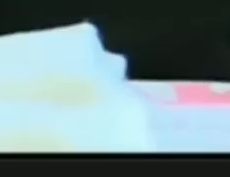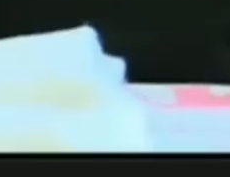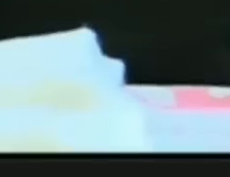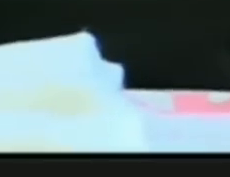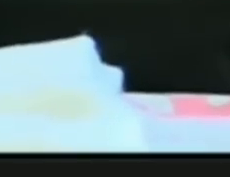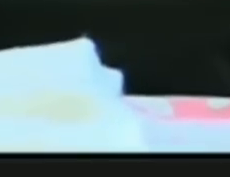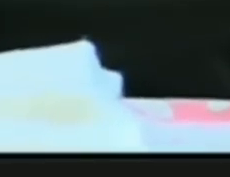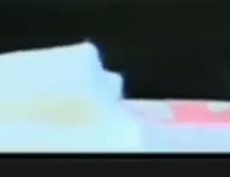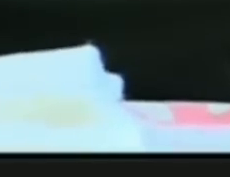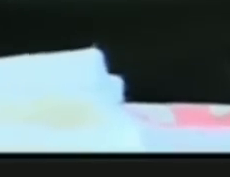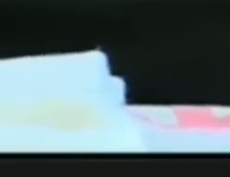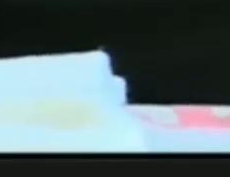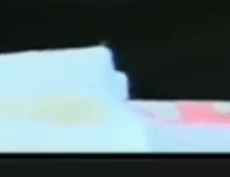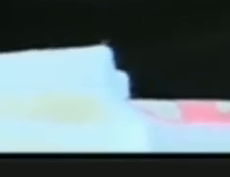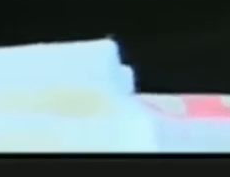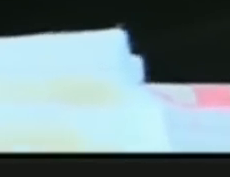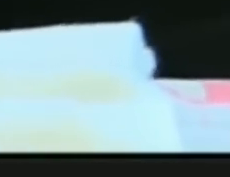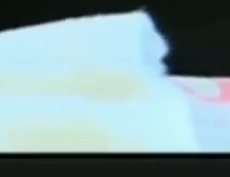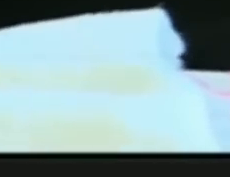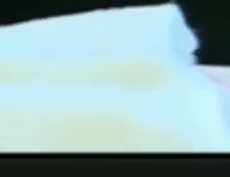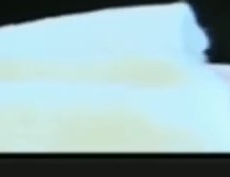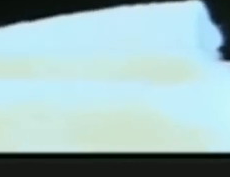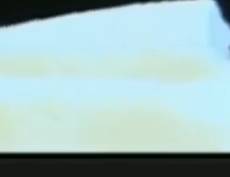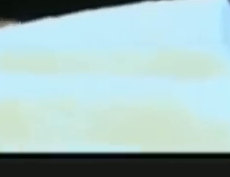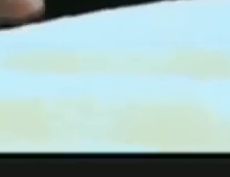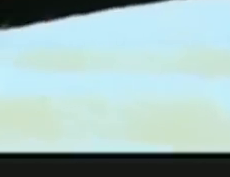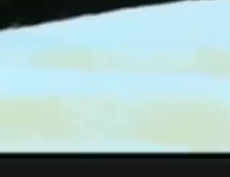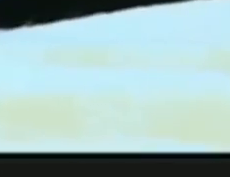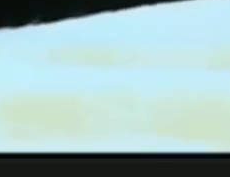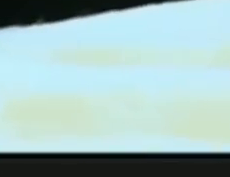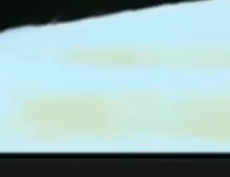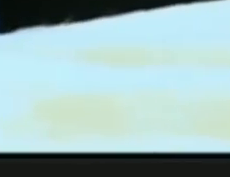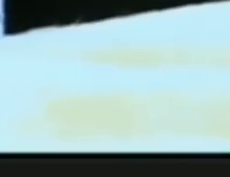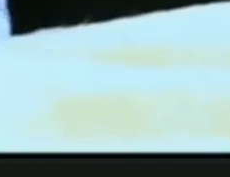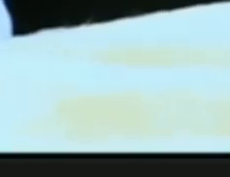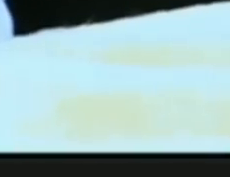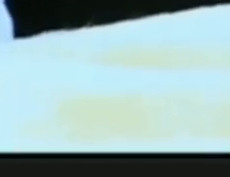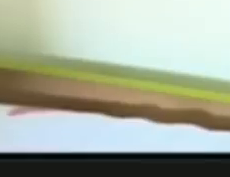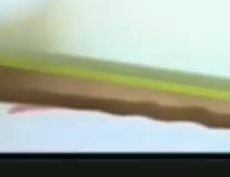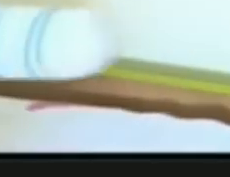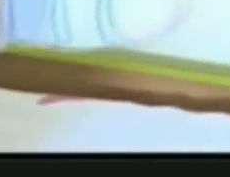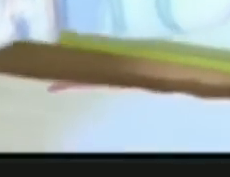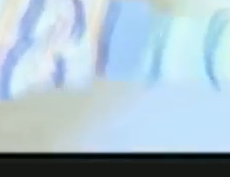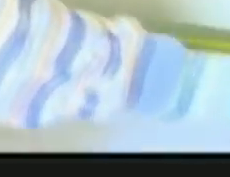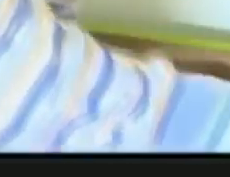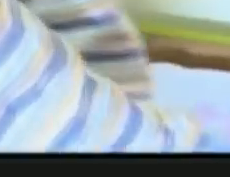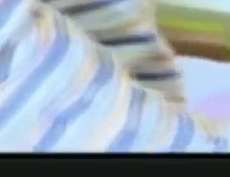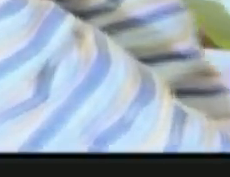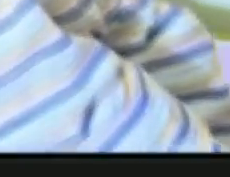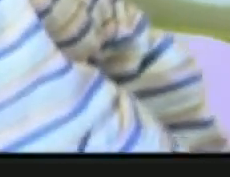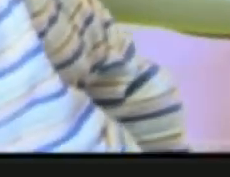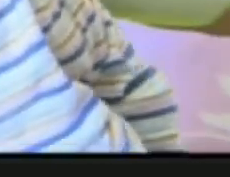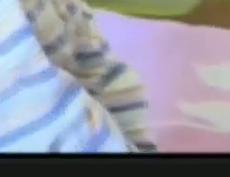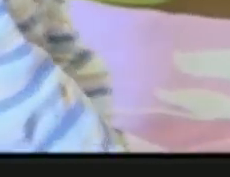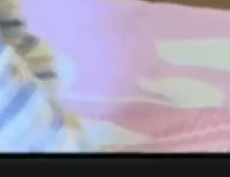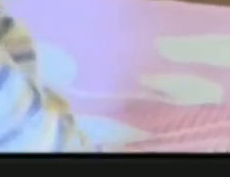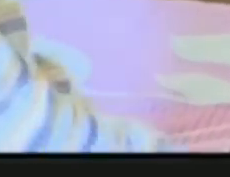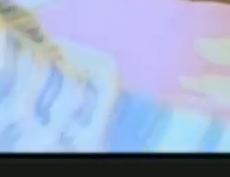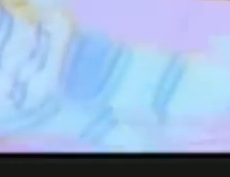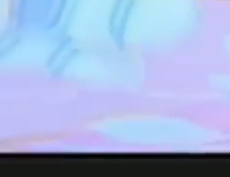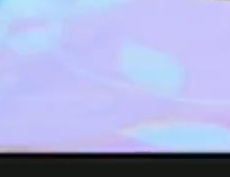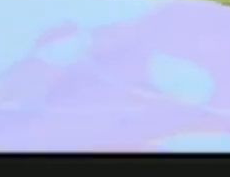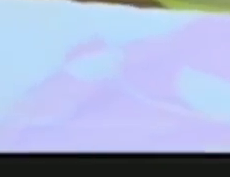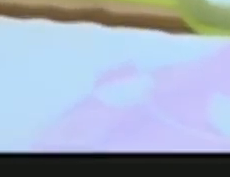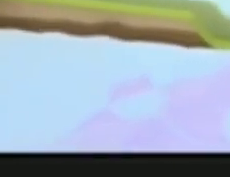children. John laments the stigma that at times forces parents to hide their children who present certain conditions. He